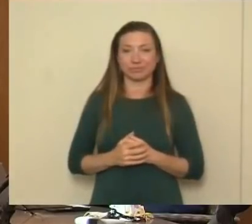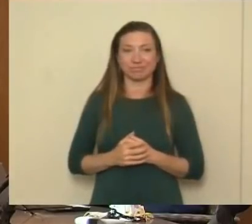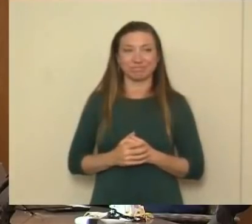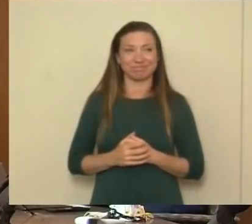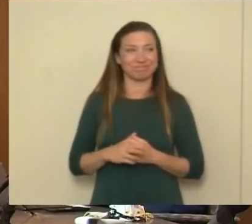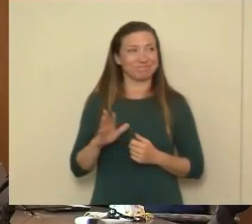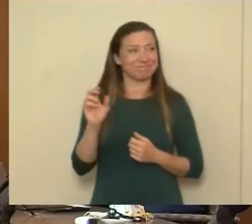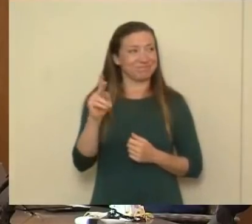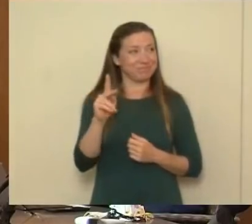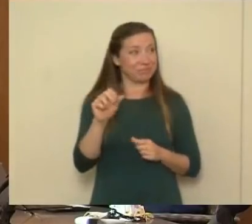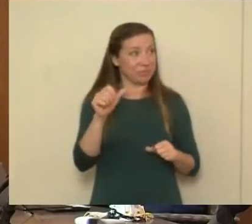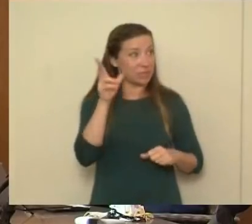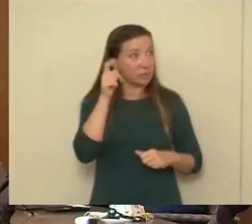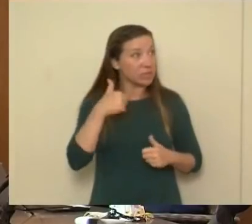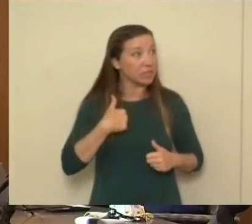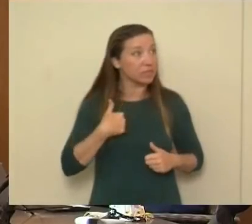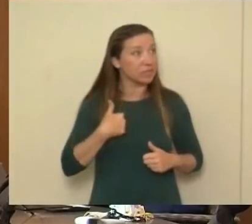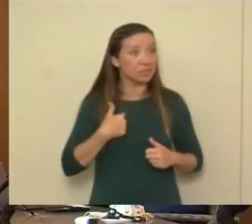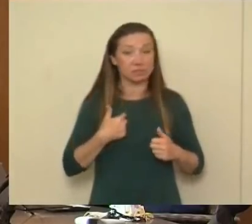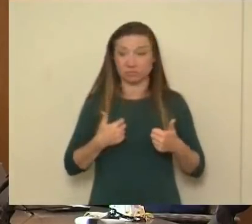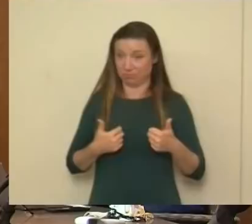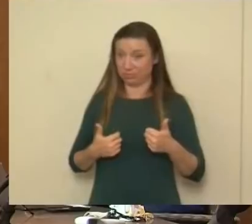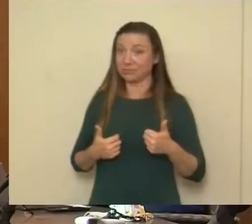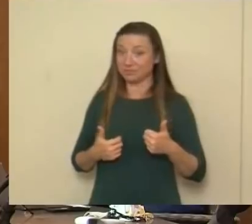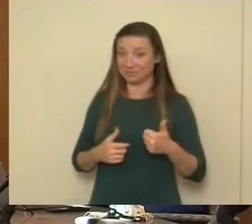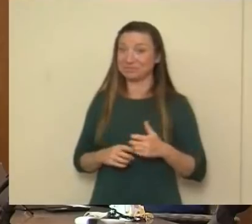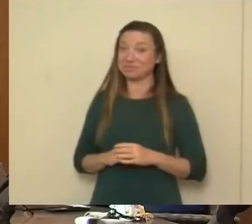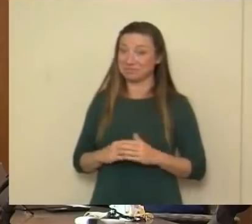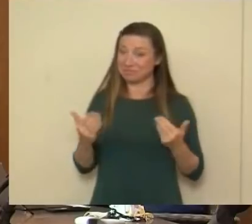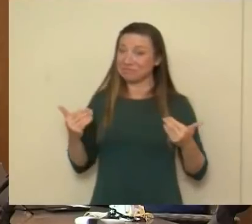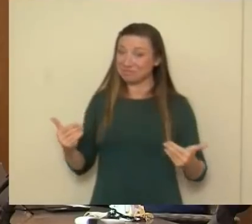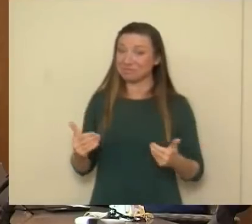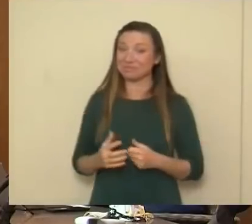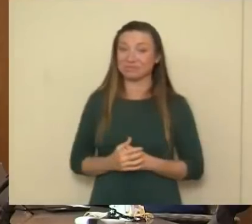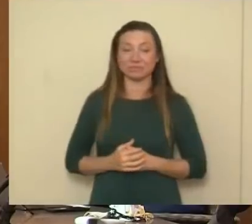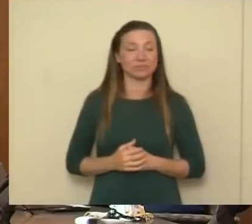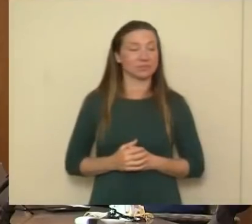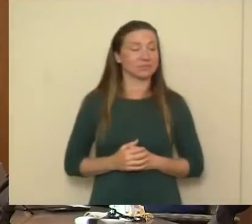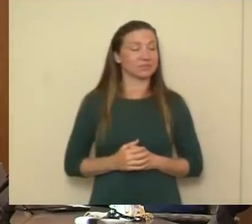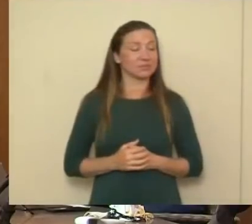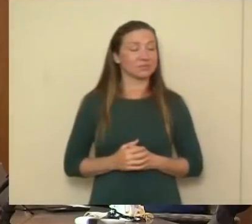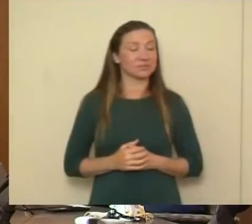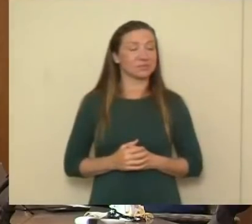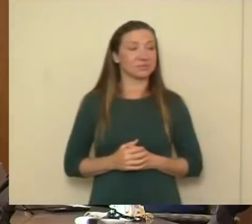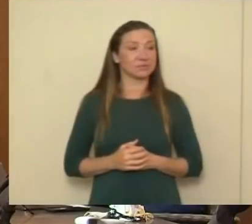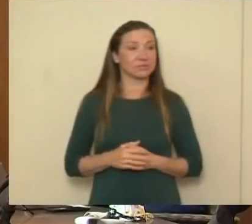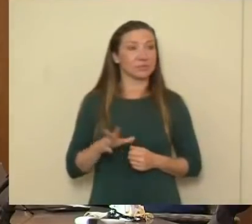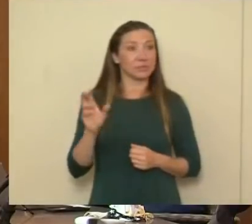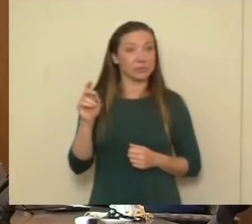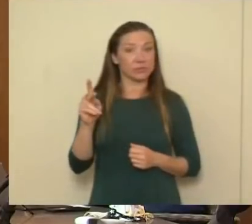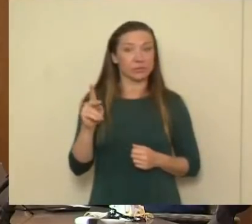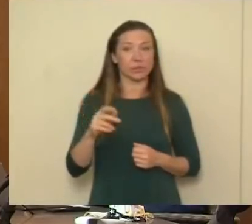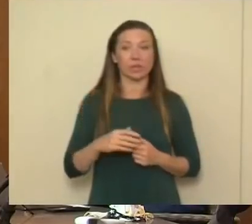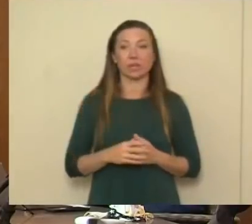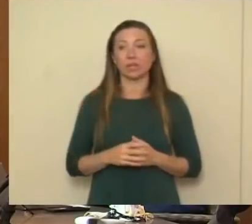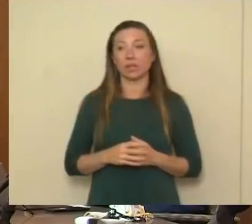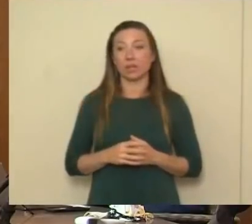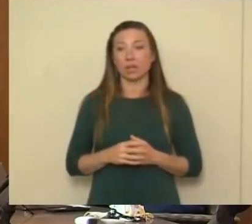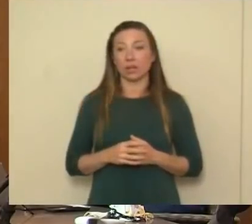Okay, can you hear me? Can. Yep, go right ahead. Okay.